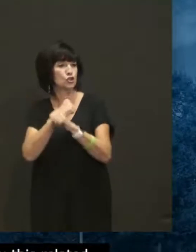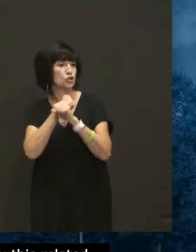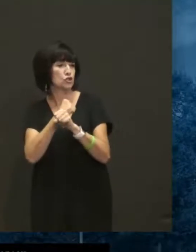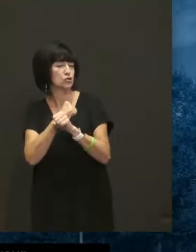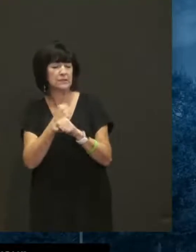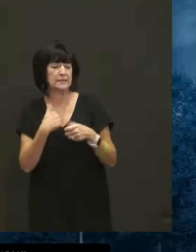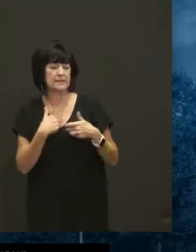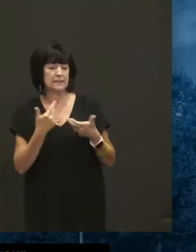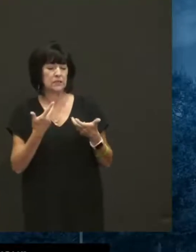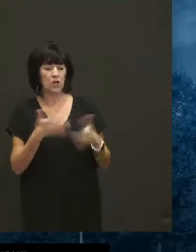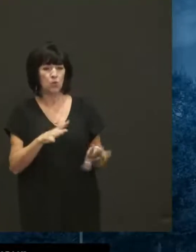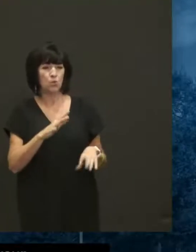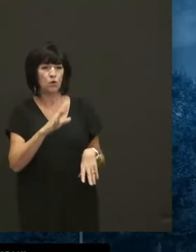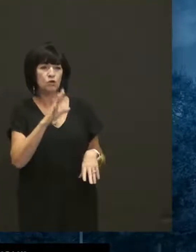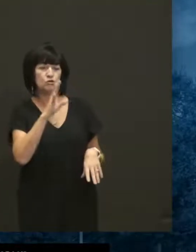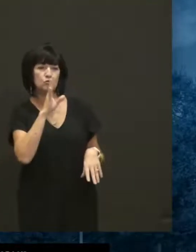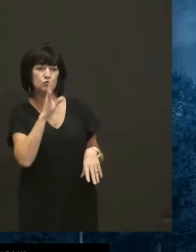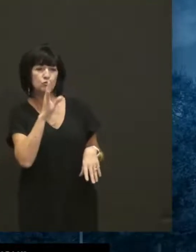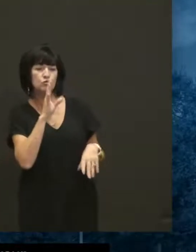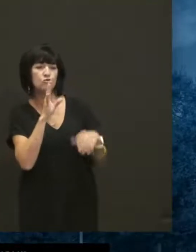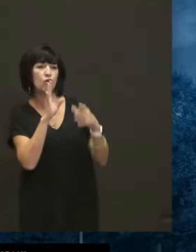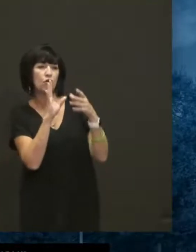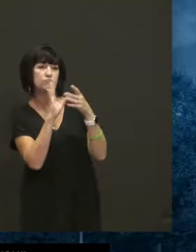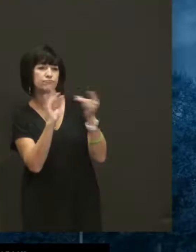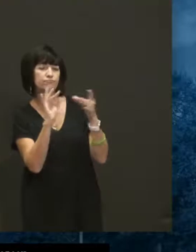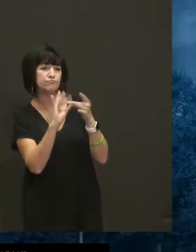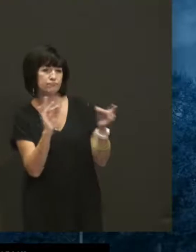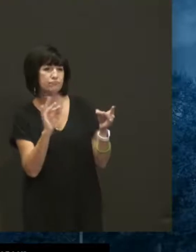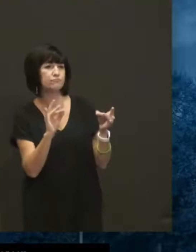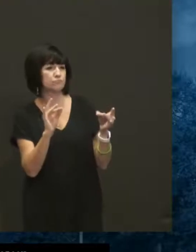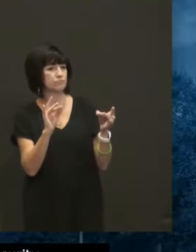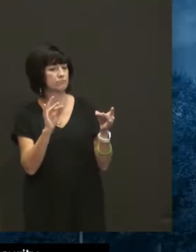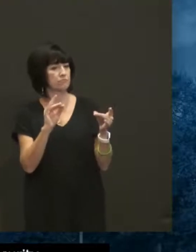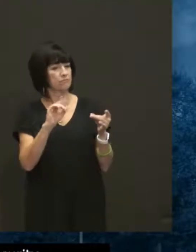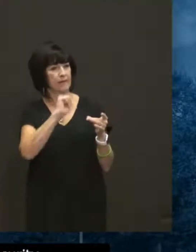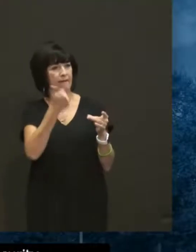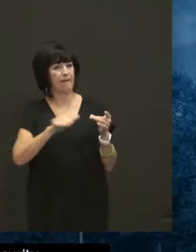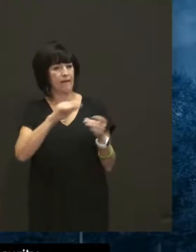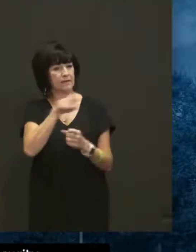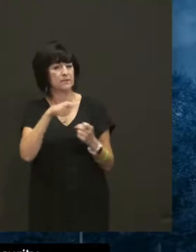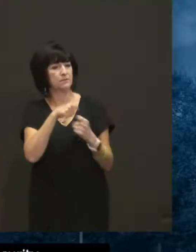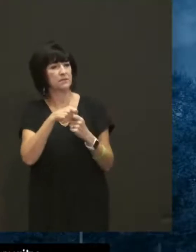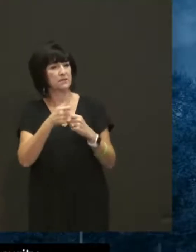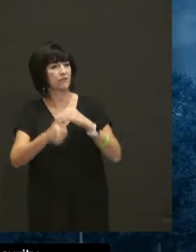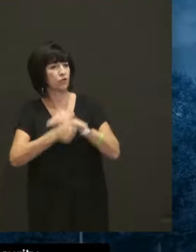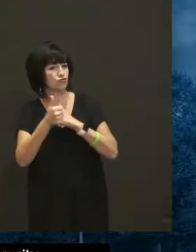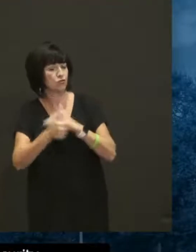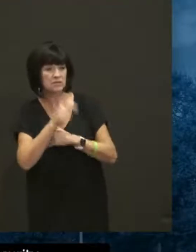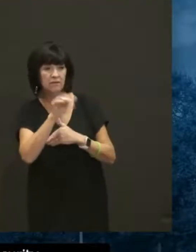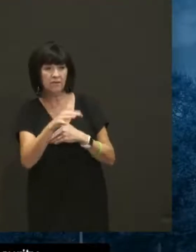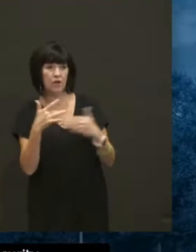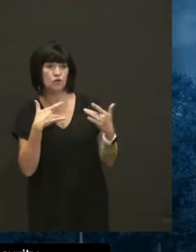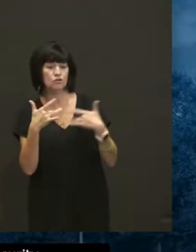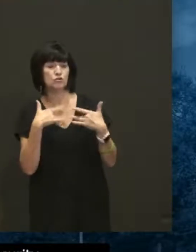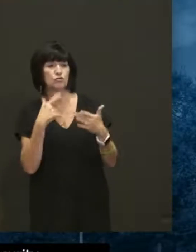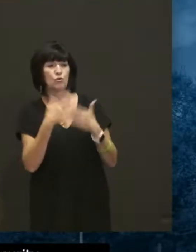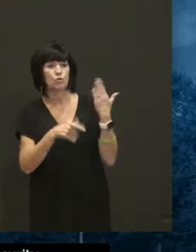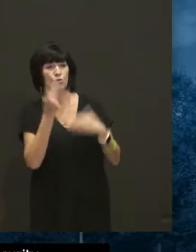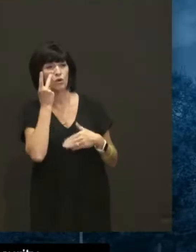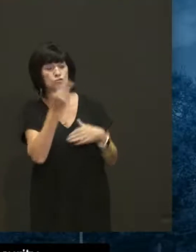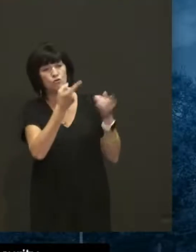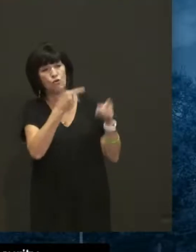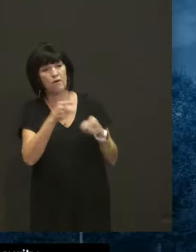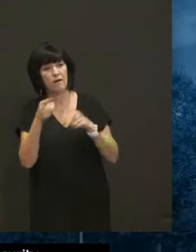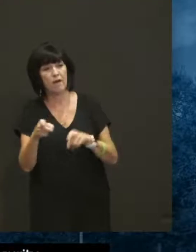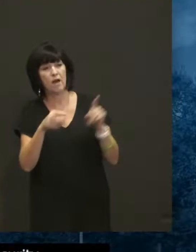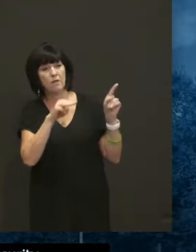specifically about it or about any specific risks, but it is concerning what we saw in Michigan for sure. The idea